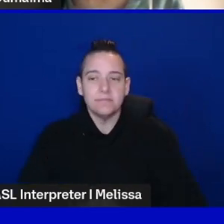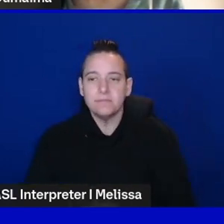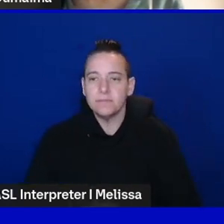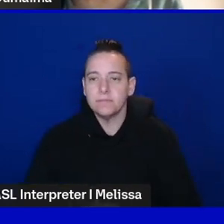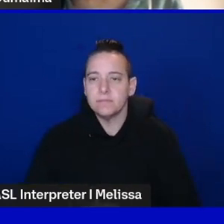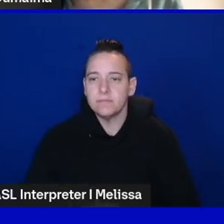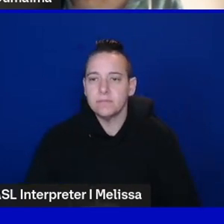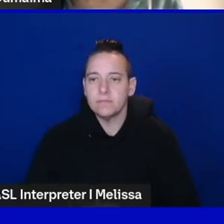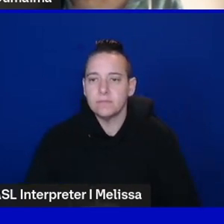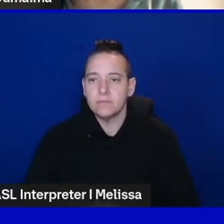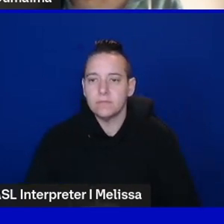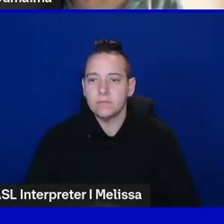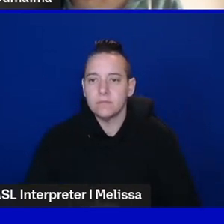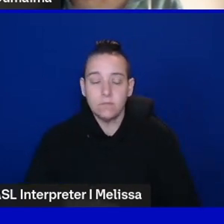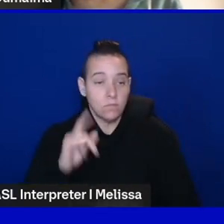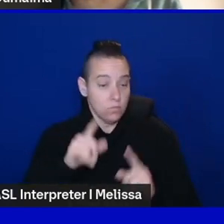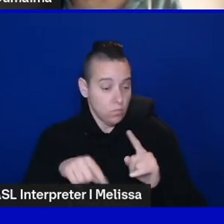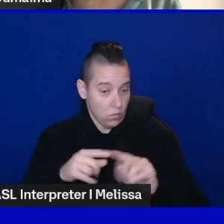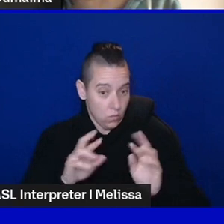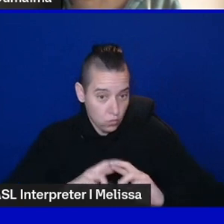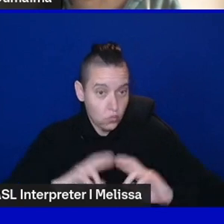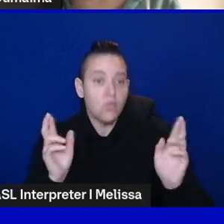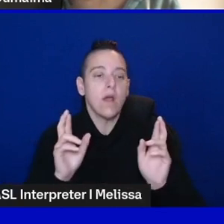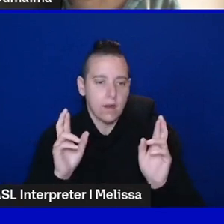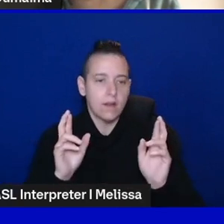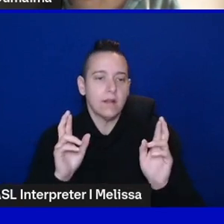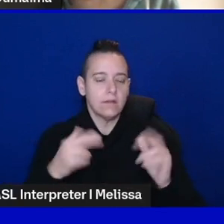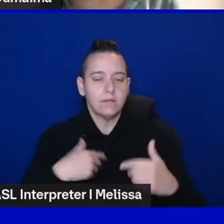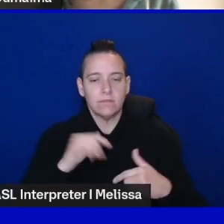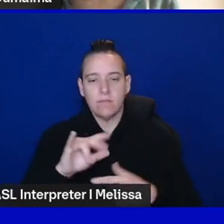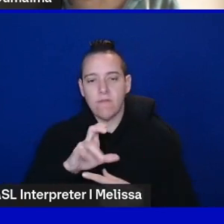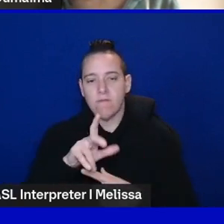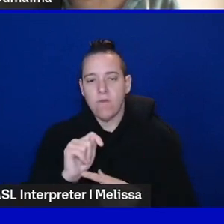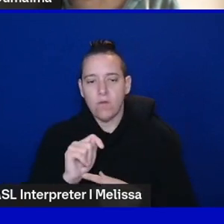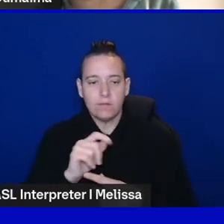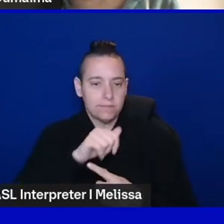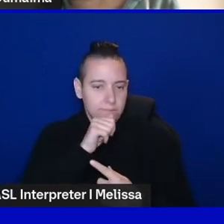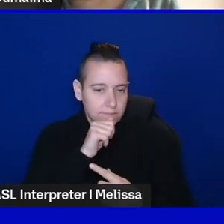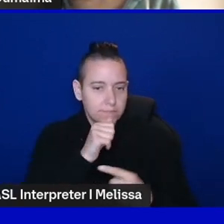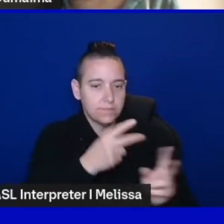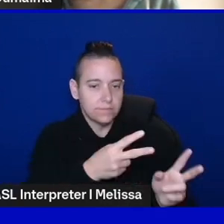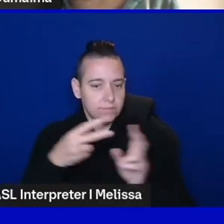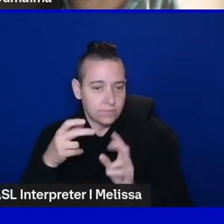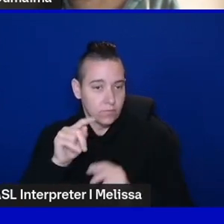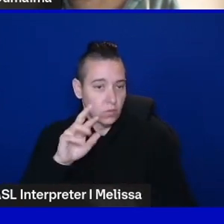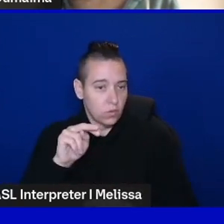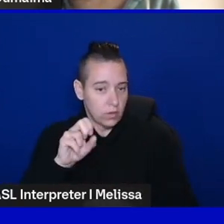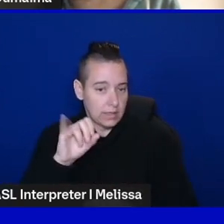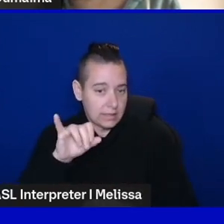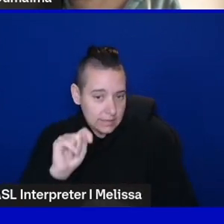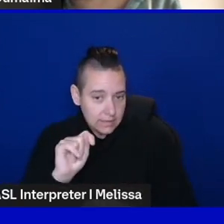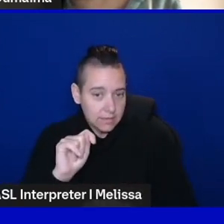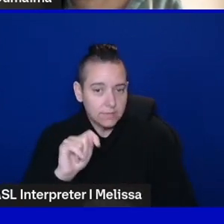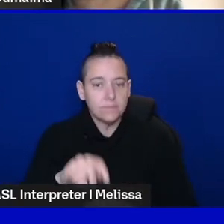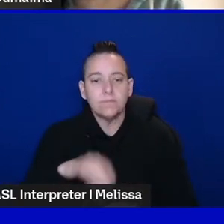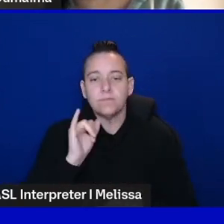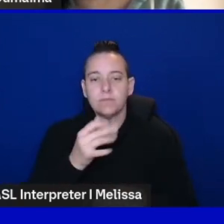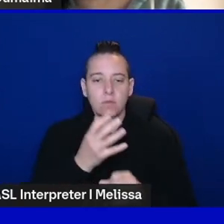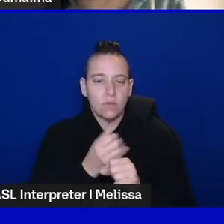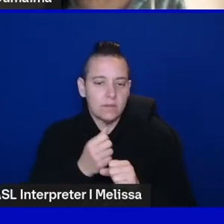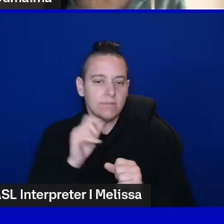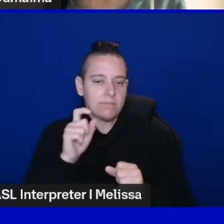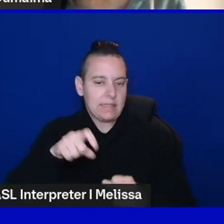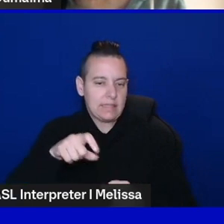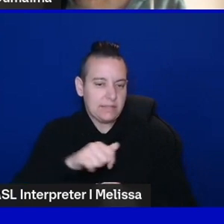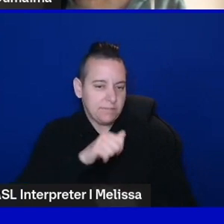And once the Vault instance is ready, we proceed with get Vault secret from transit. This task retrieves the necessary secrets from